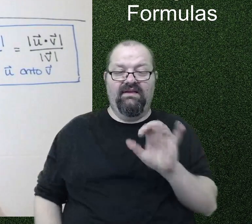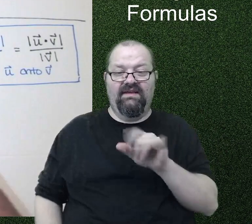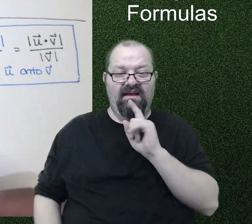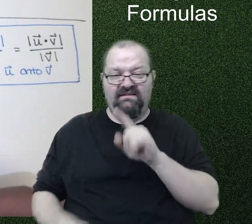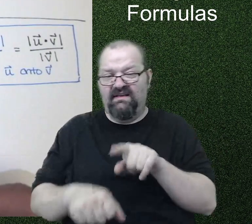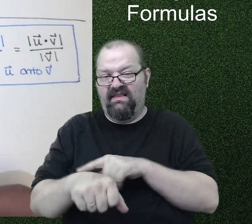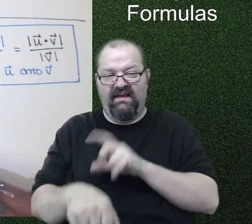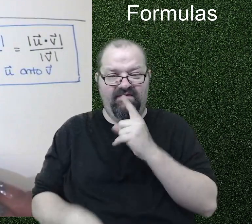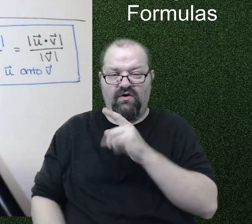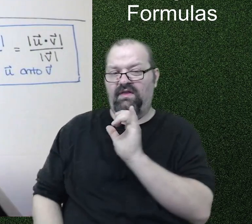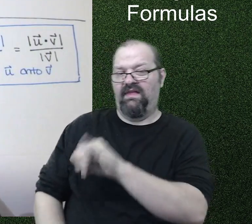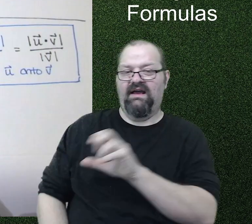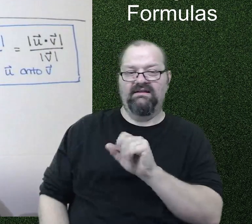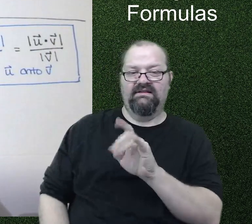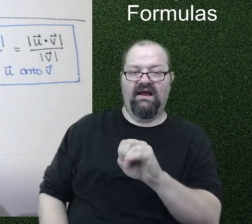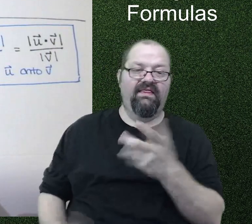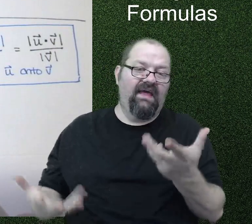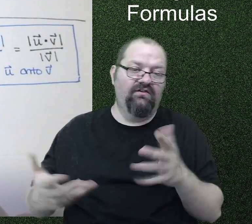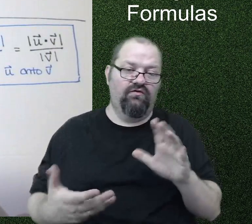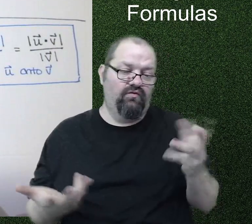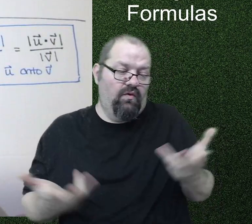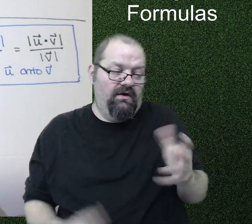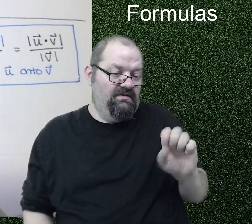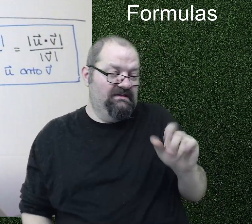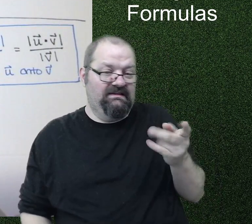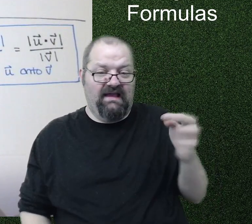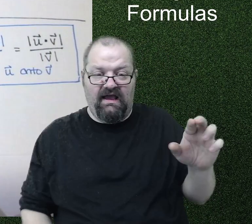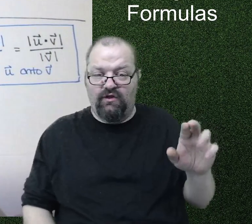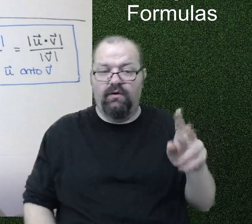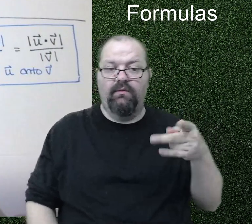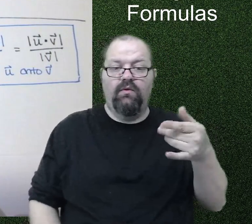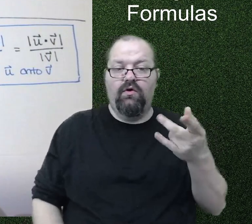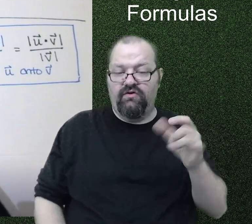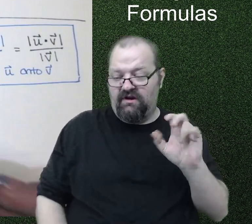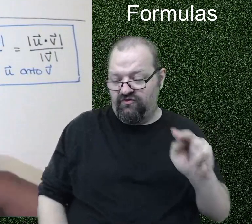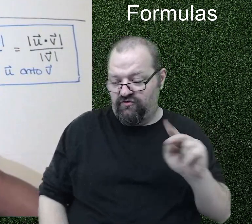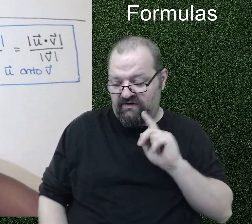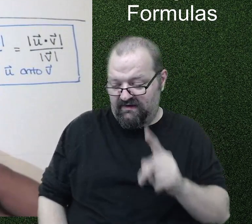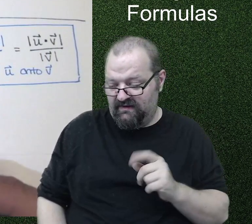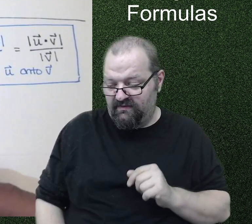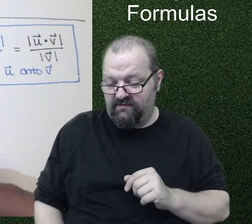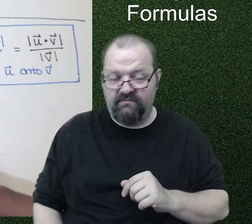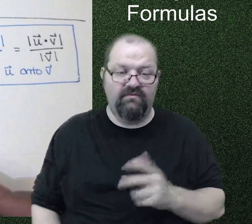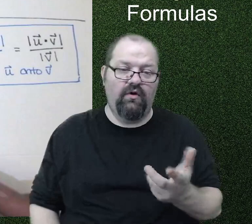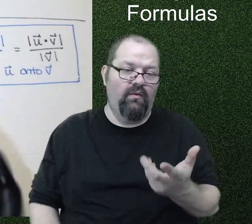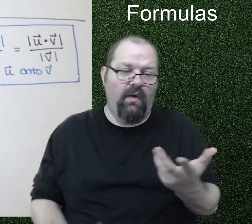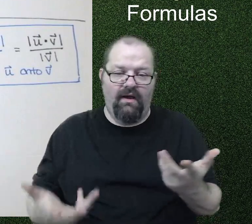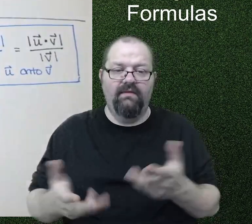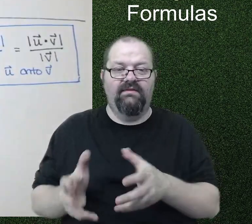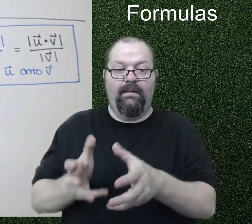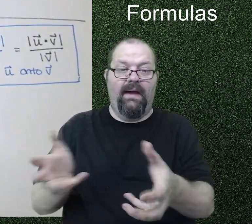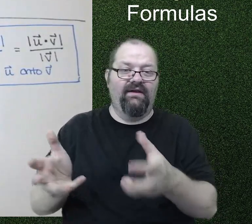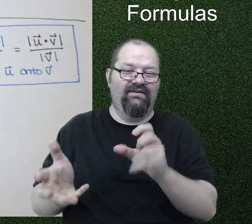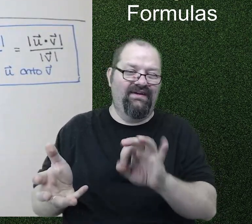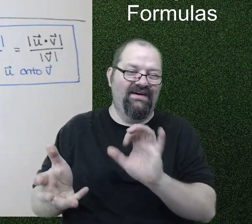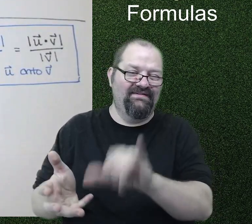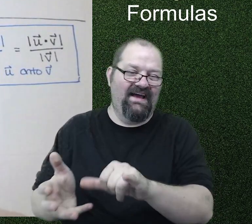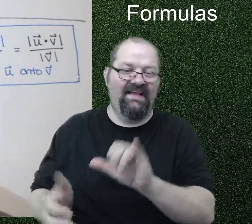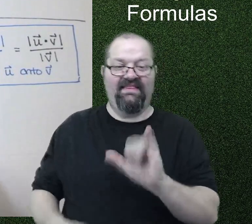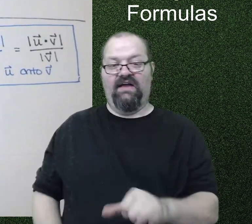of that side. That's what the scalar projection is. Or the magnitude of that. That's what that